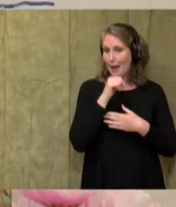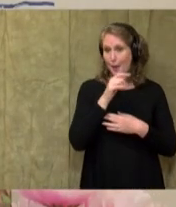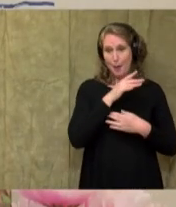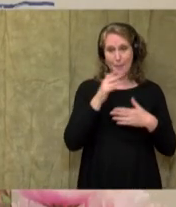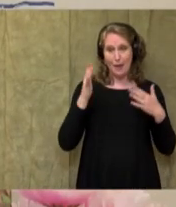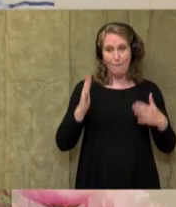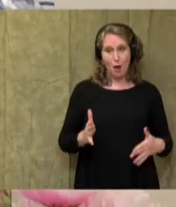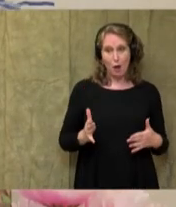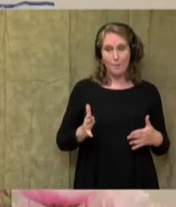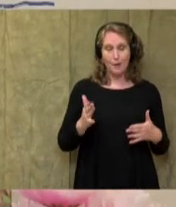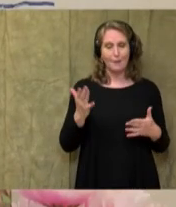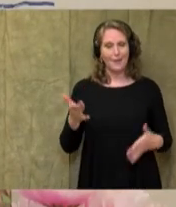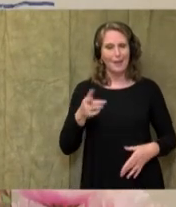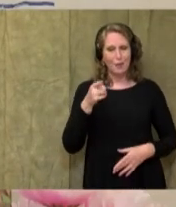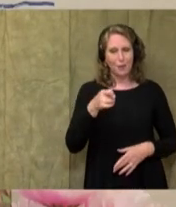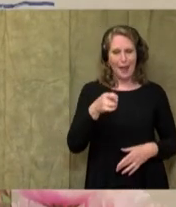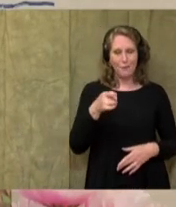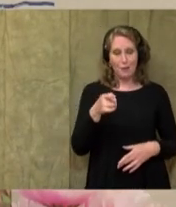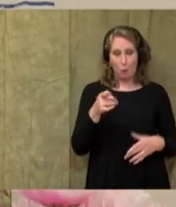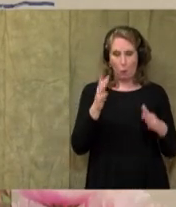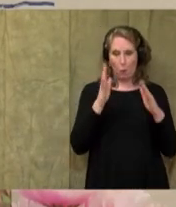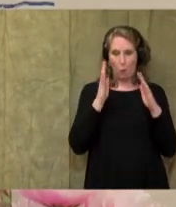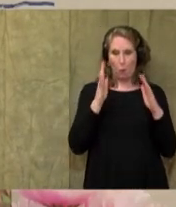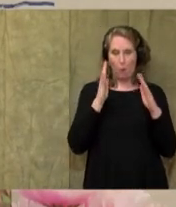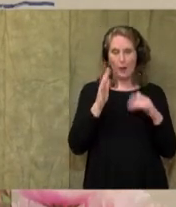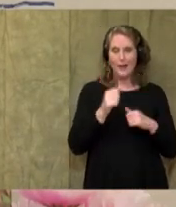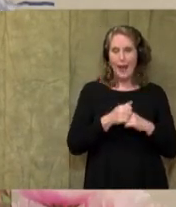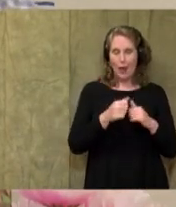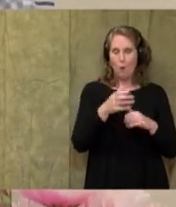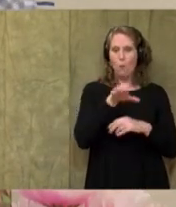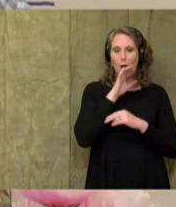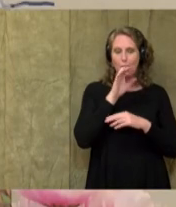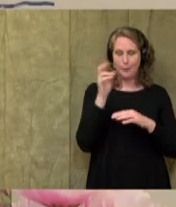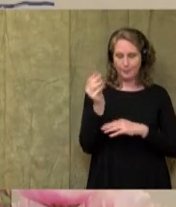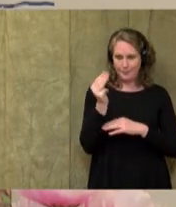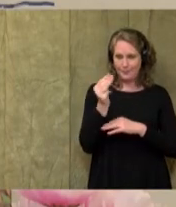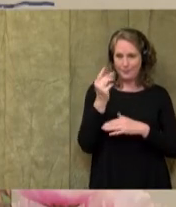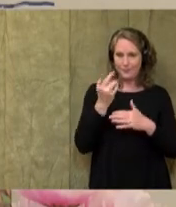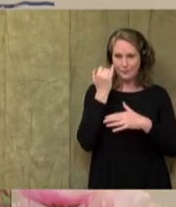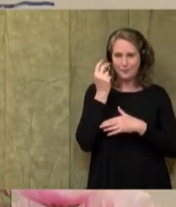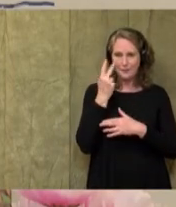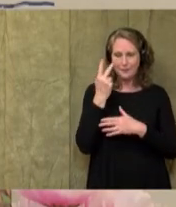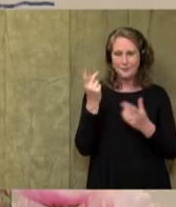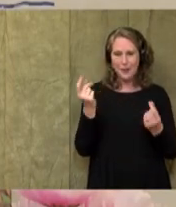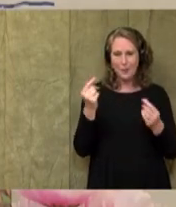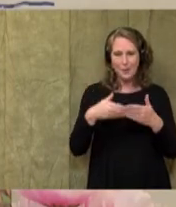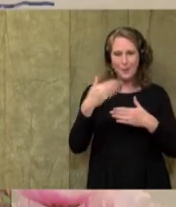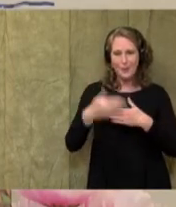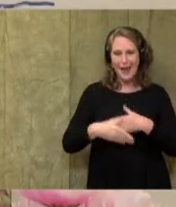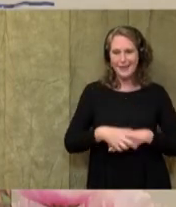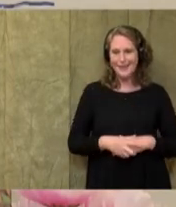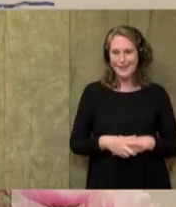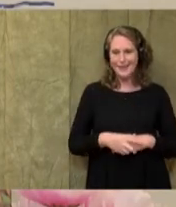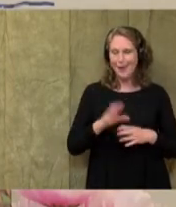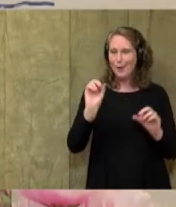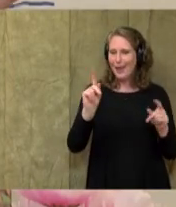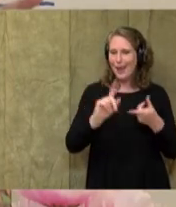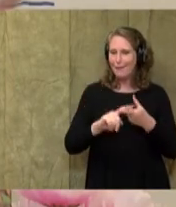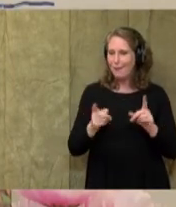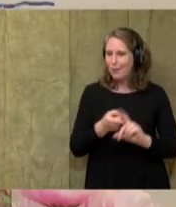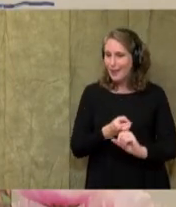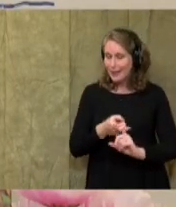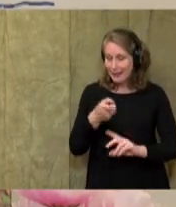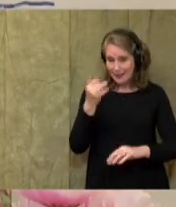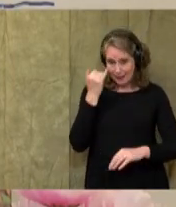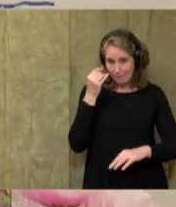farmer. So you're going to have to tune in on Monday to see what we are going to do next. Okay, friends? So at